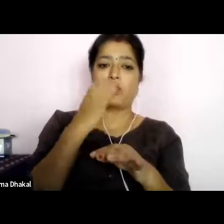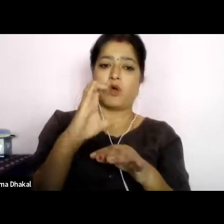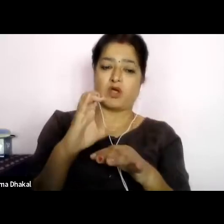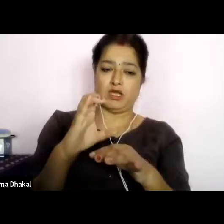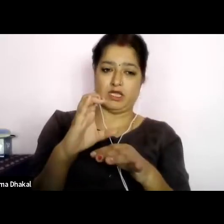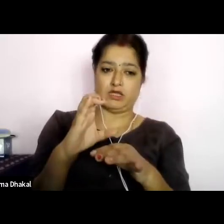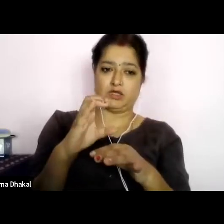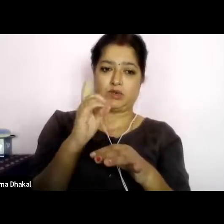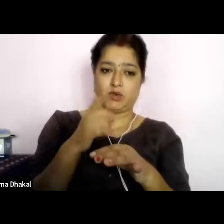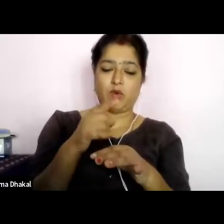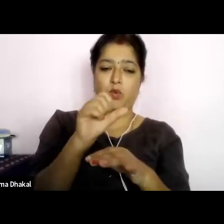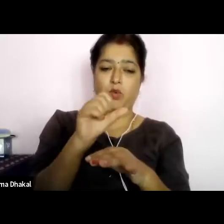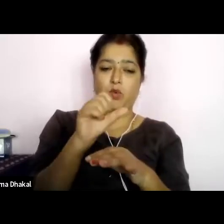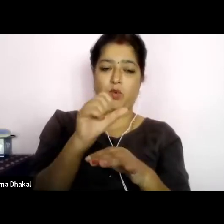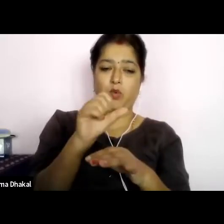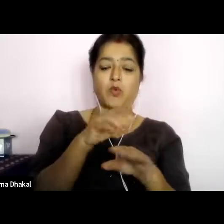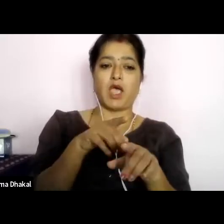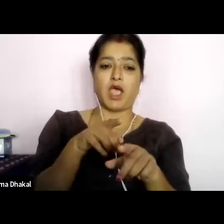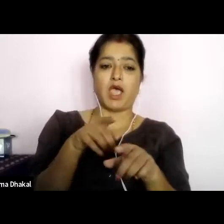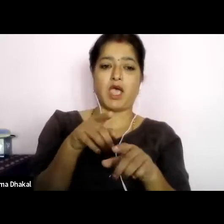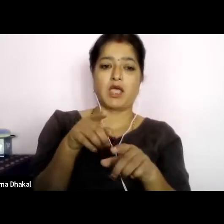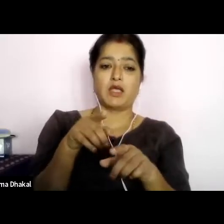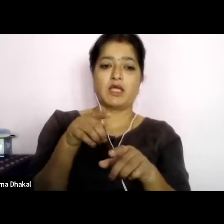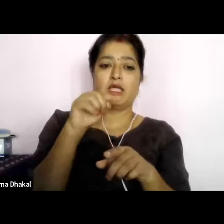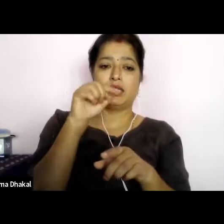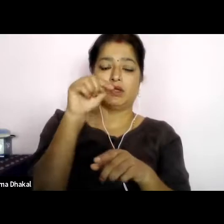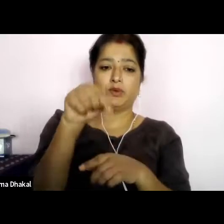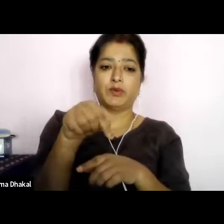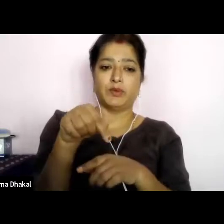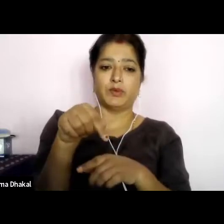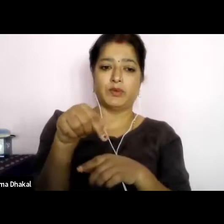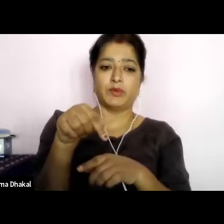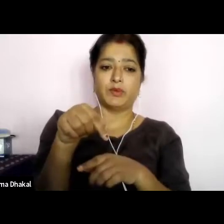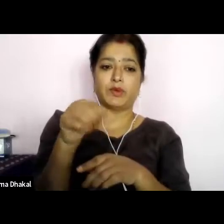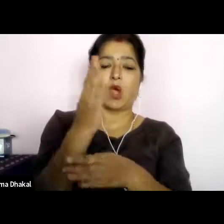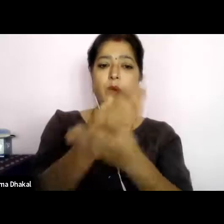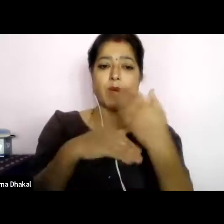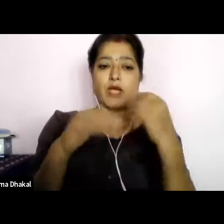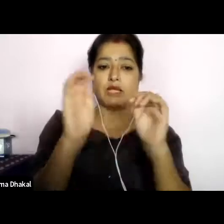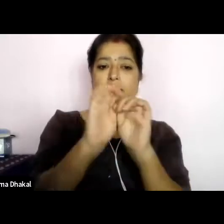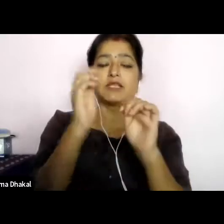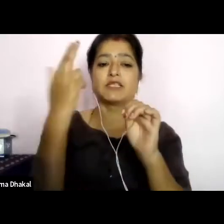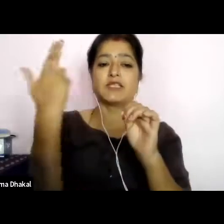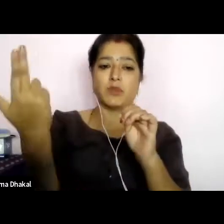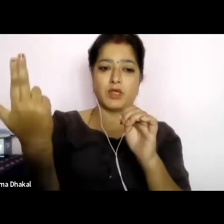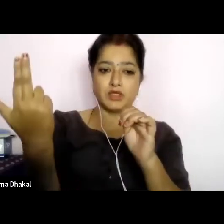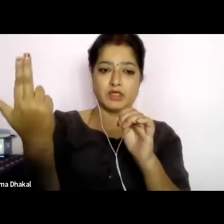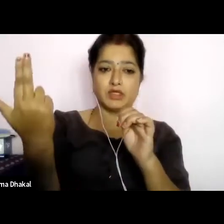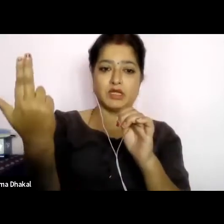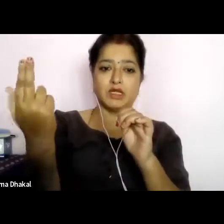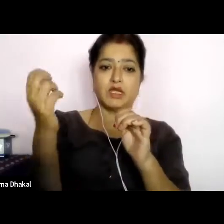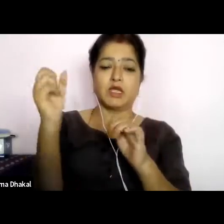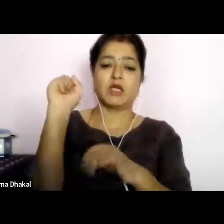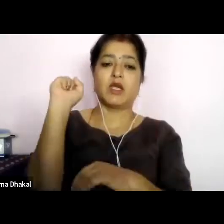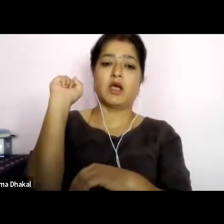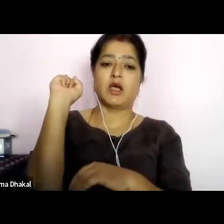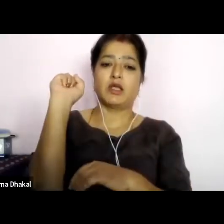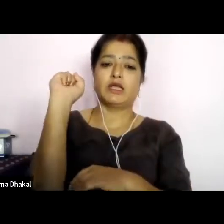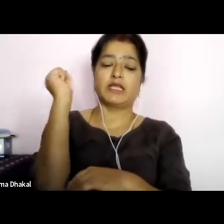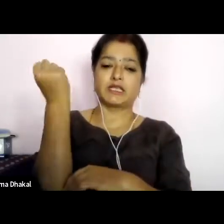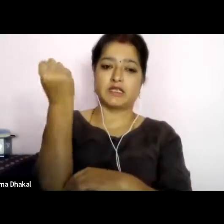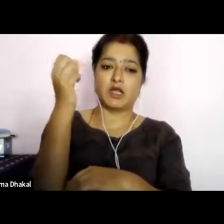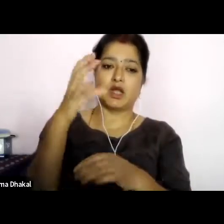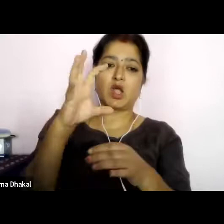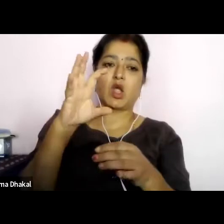in the National Direction Committee, and which was in fact formed by the Ministry of Women, Children, and Senior Citizens in the